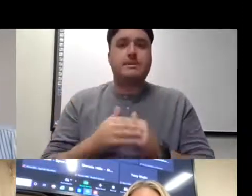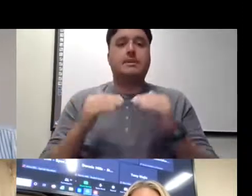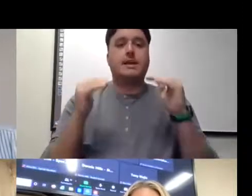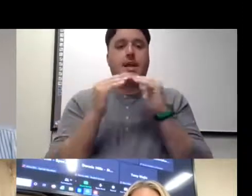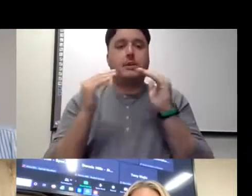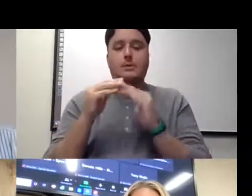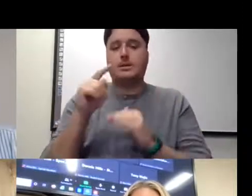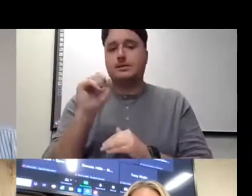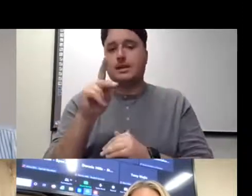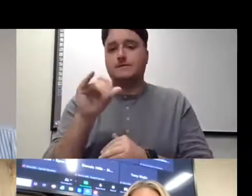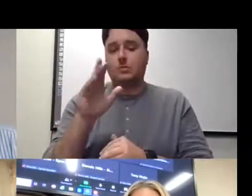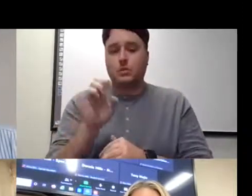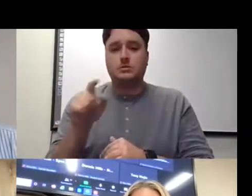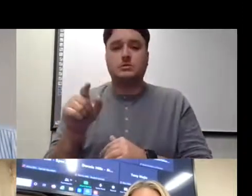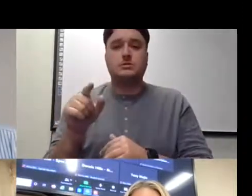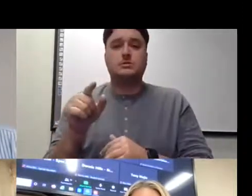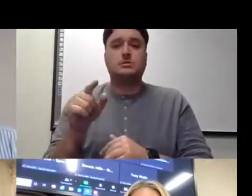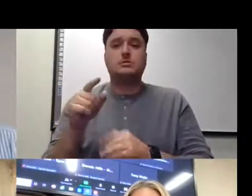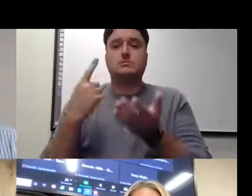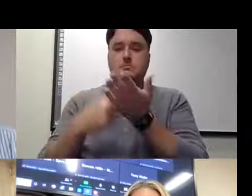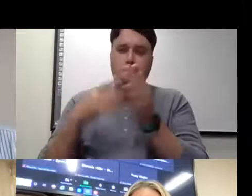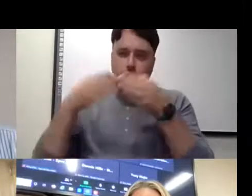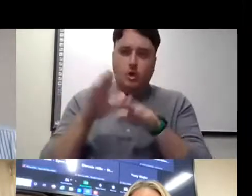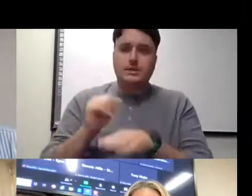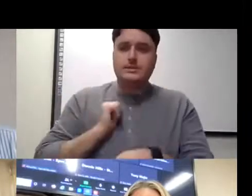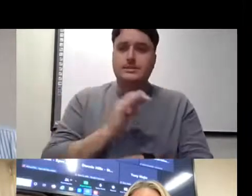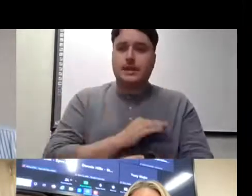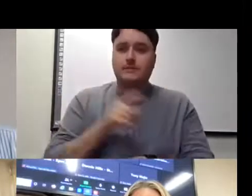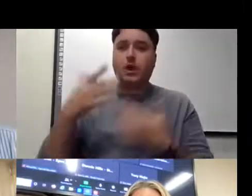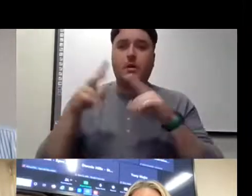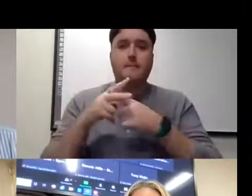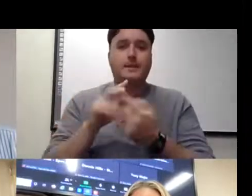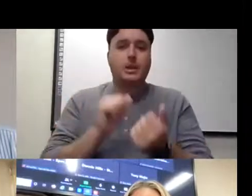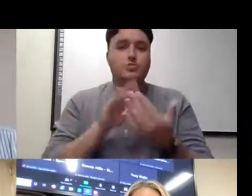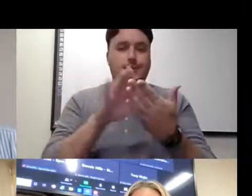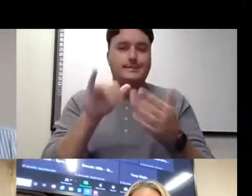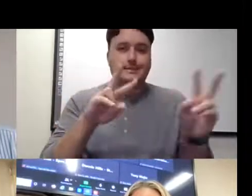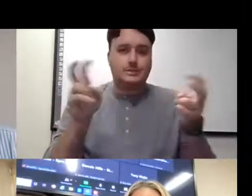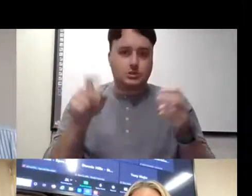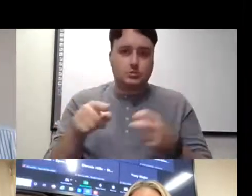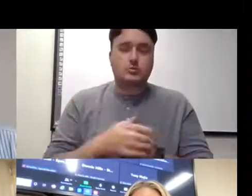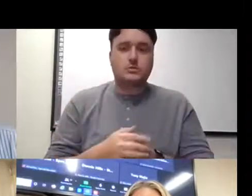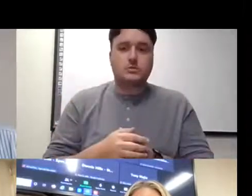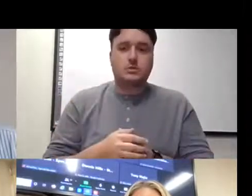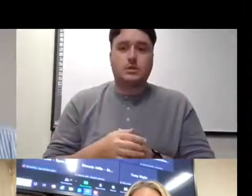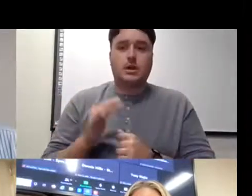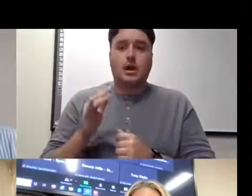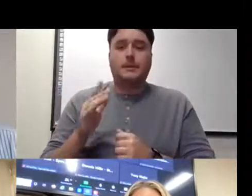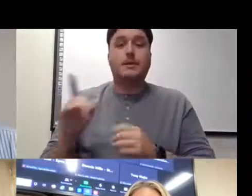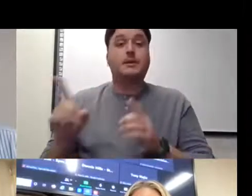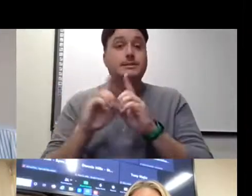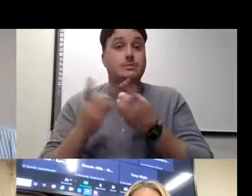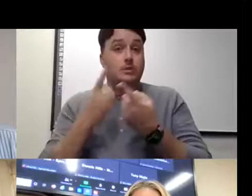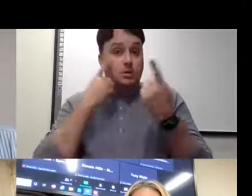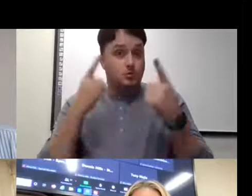had a subcommittee on staffing where we were already beginning to address this issue. The district agrees